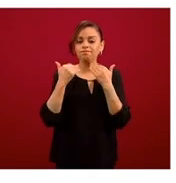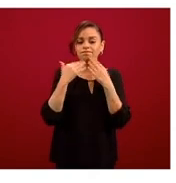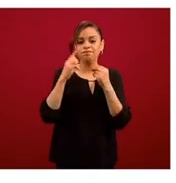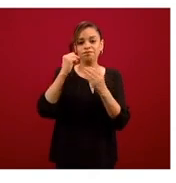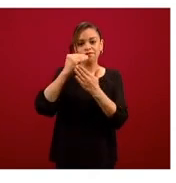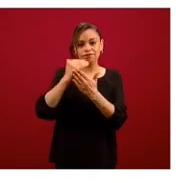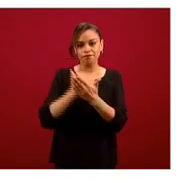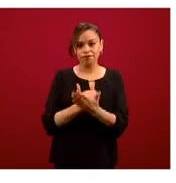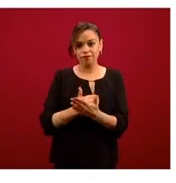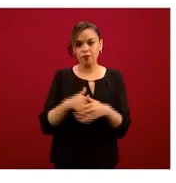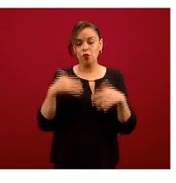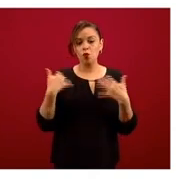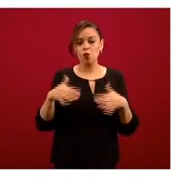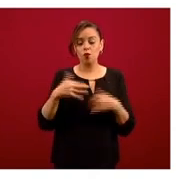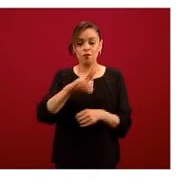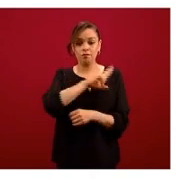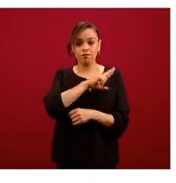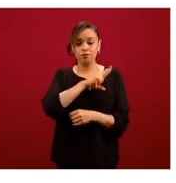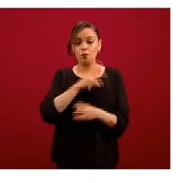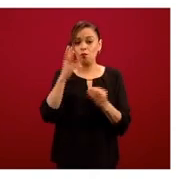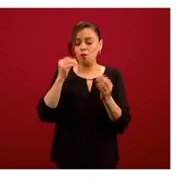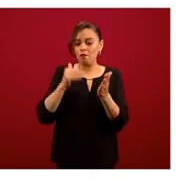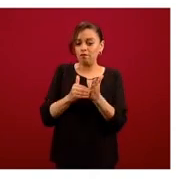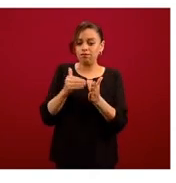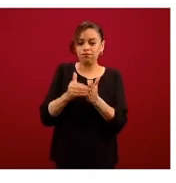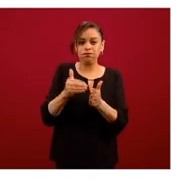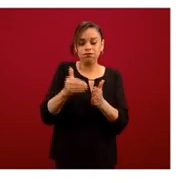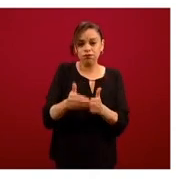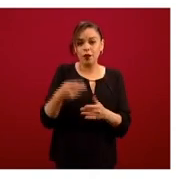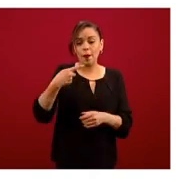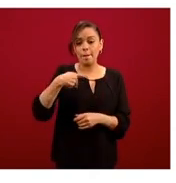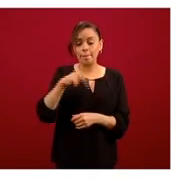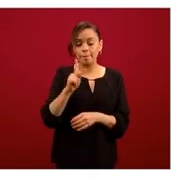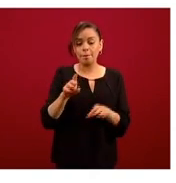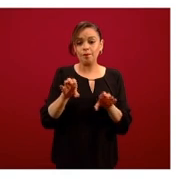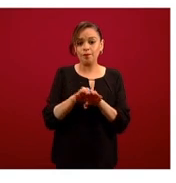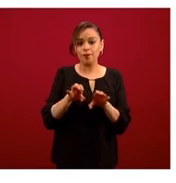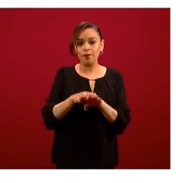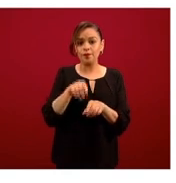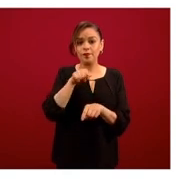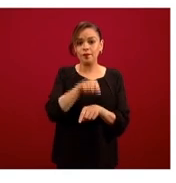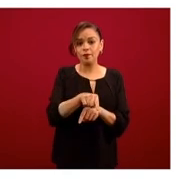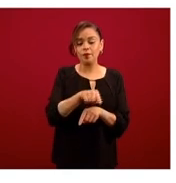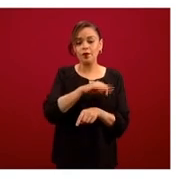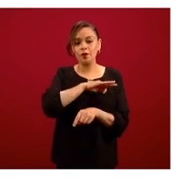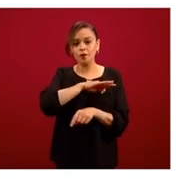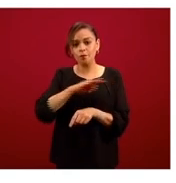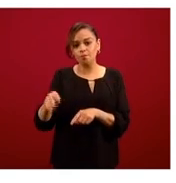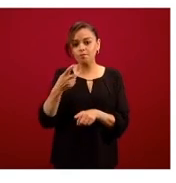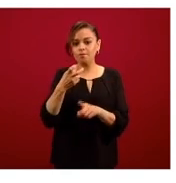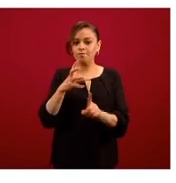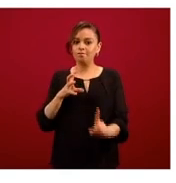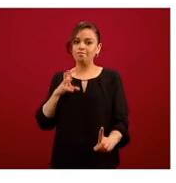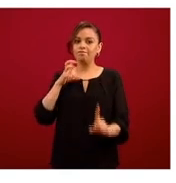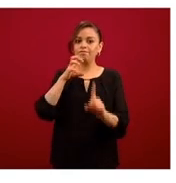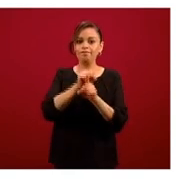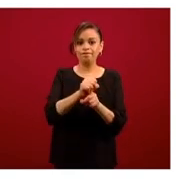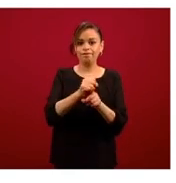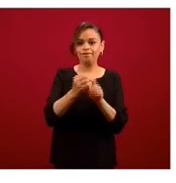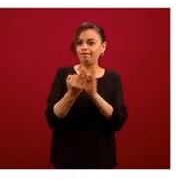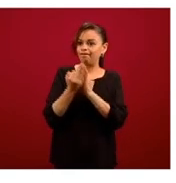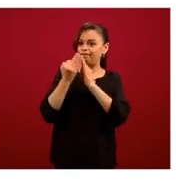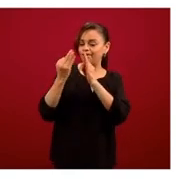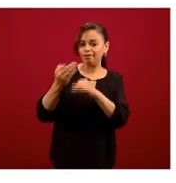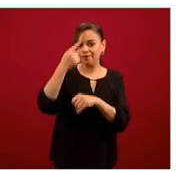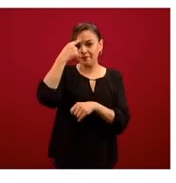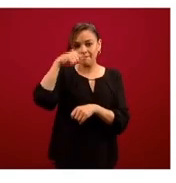dependency, we have very limited articulation capacities, we have very low innovation efficiency, we